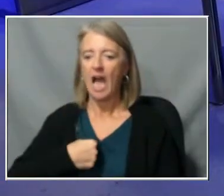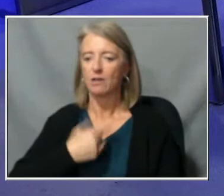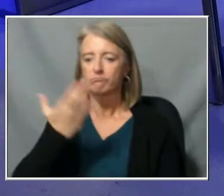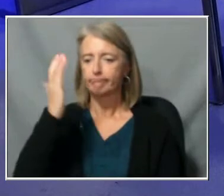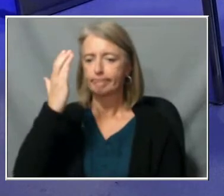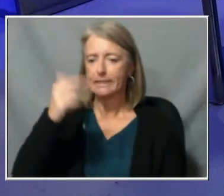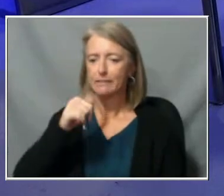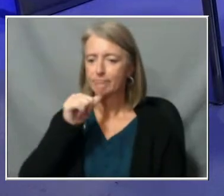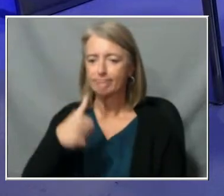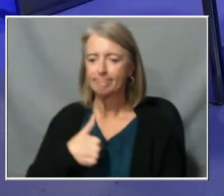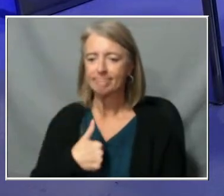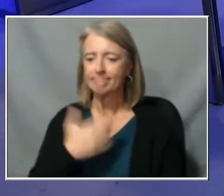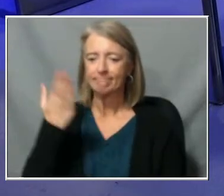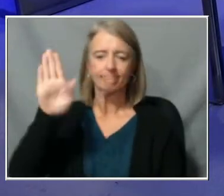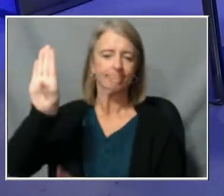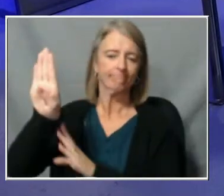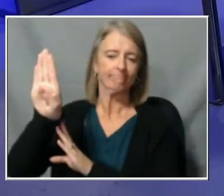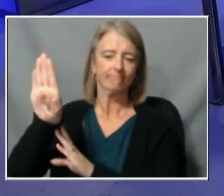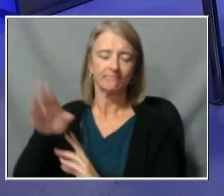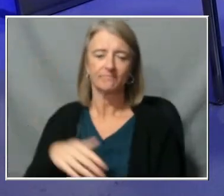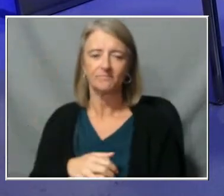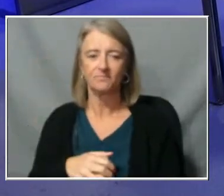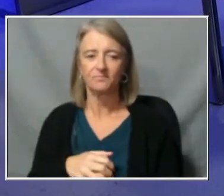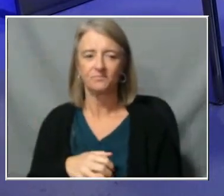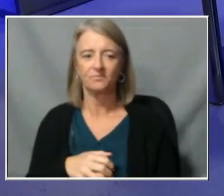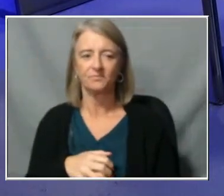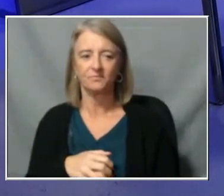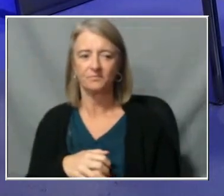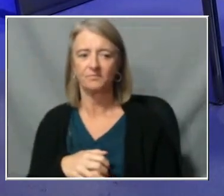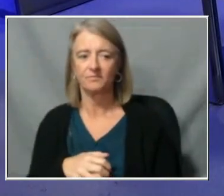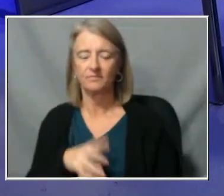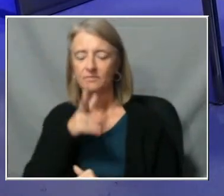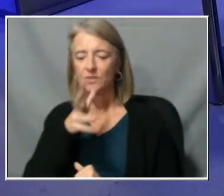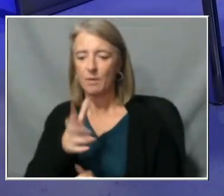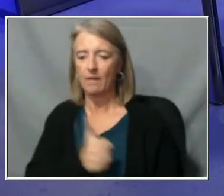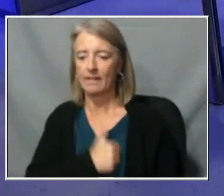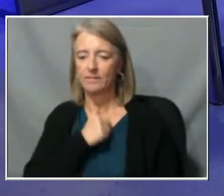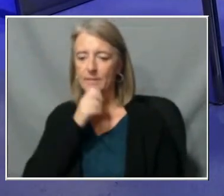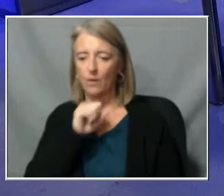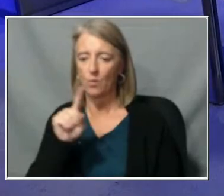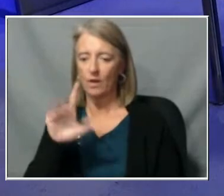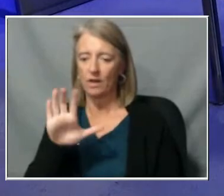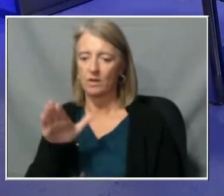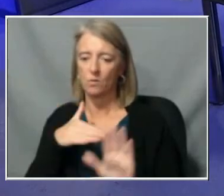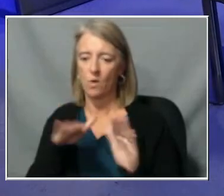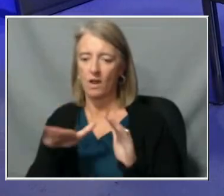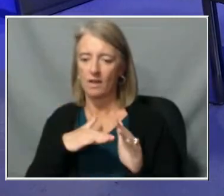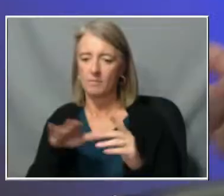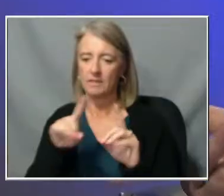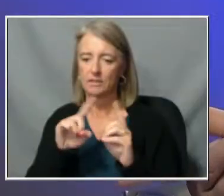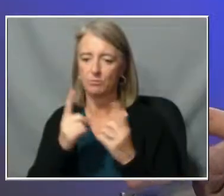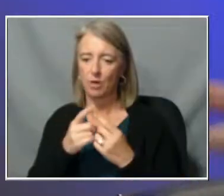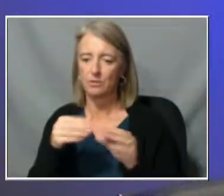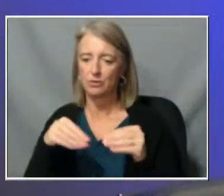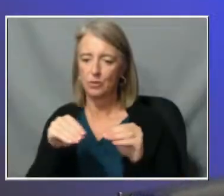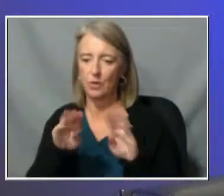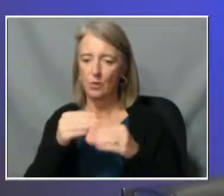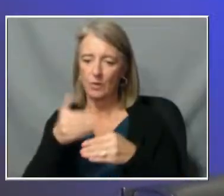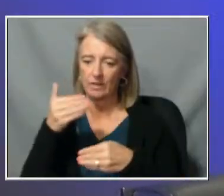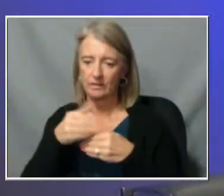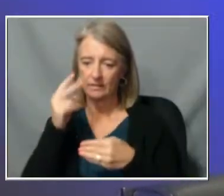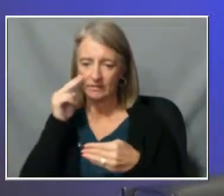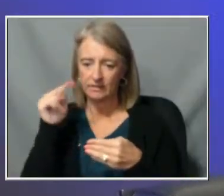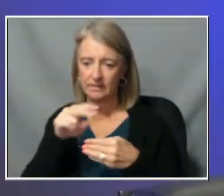Good thinking. My grandmother lived to be 100, and one day she said, I was walking by a department store window, and I turned and I saw this